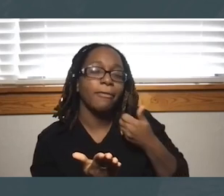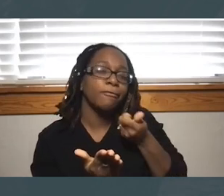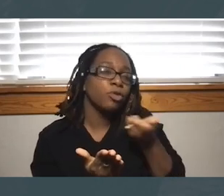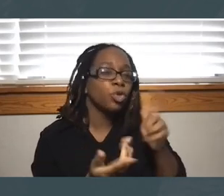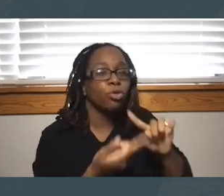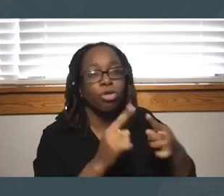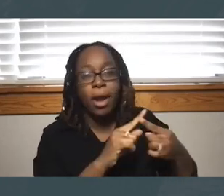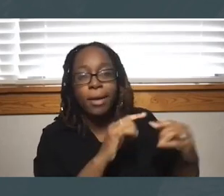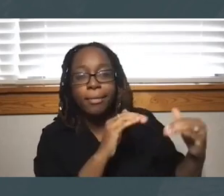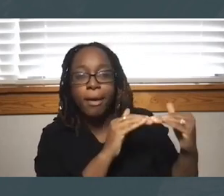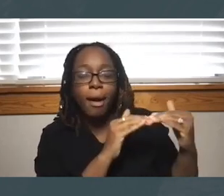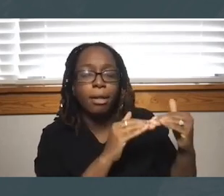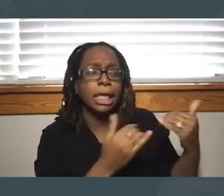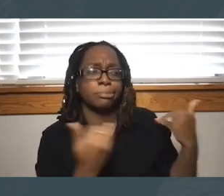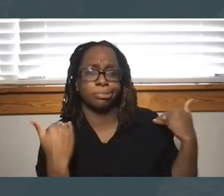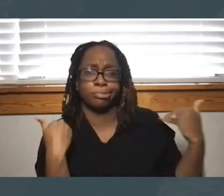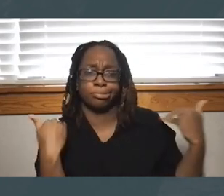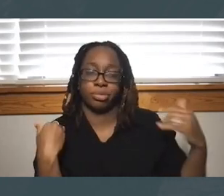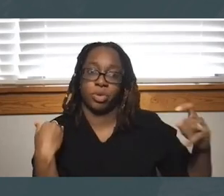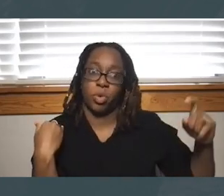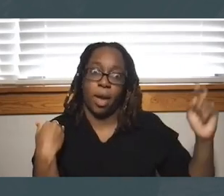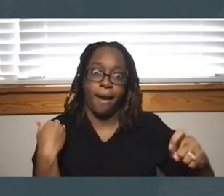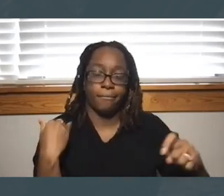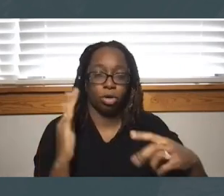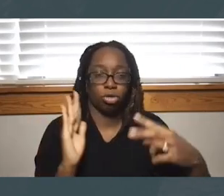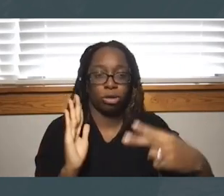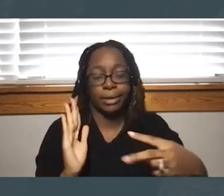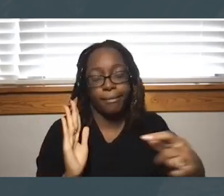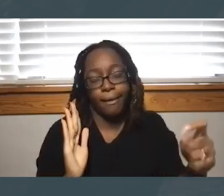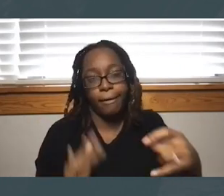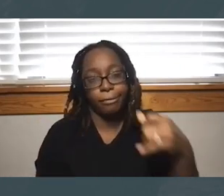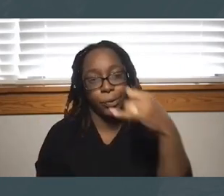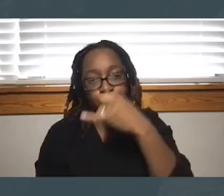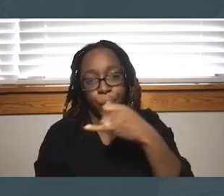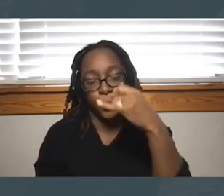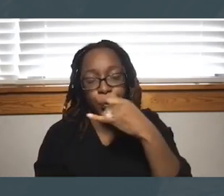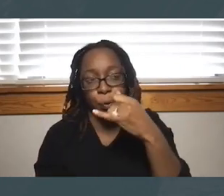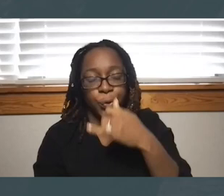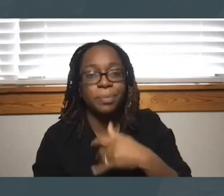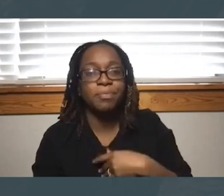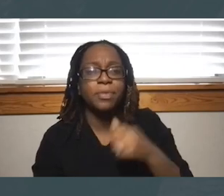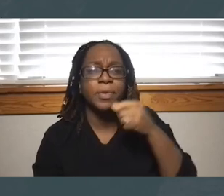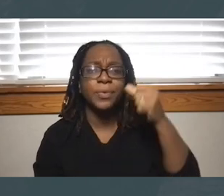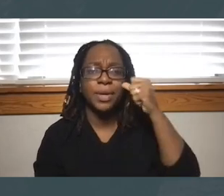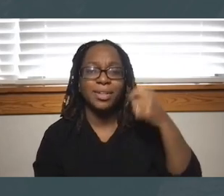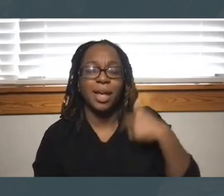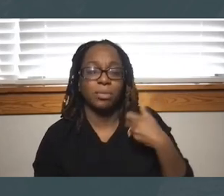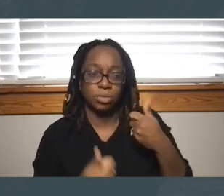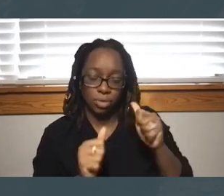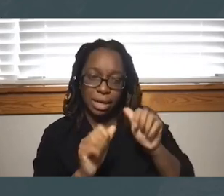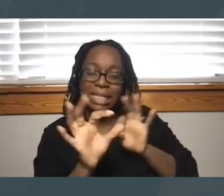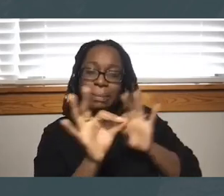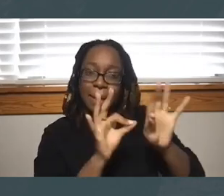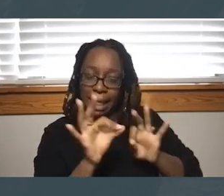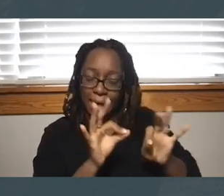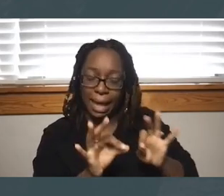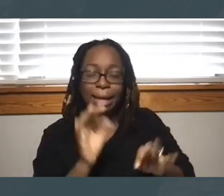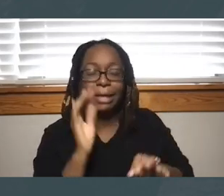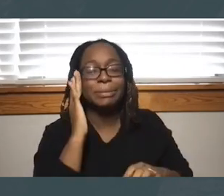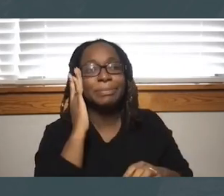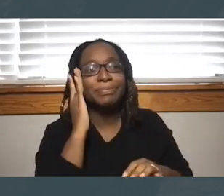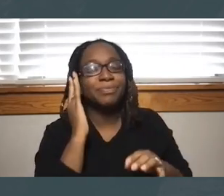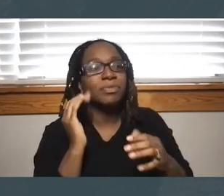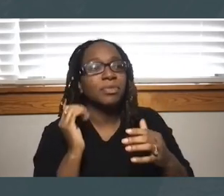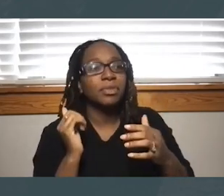colleagues, people I was working with, and people to whom, as I explained yesterday during our conversation, that I was going or that I